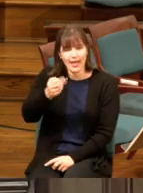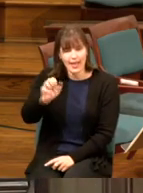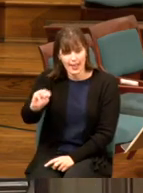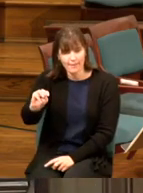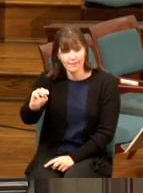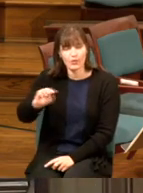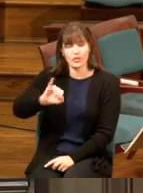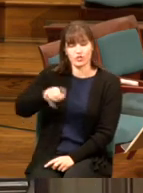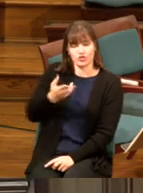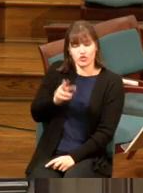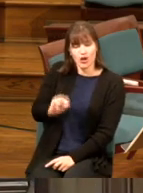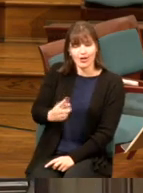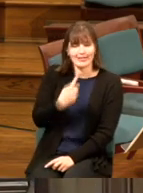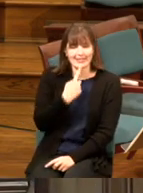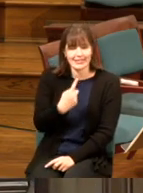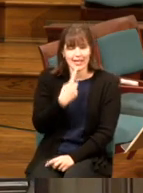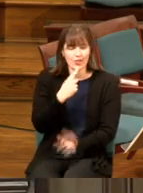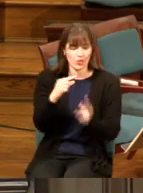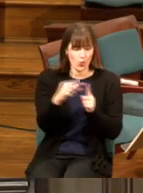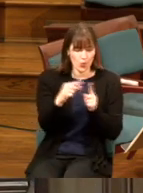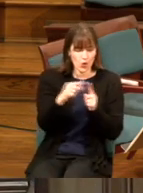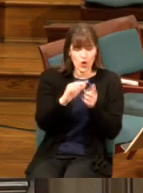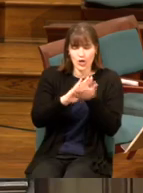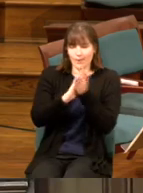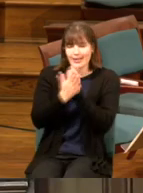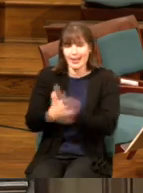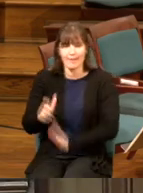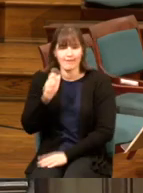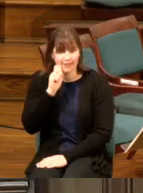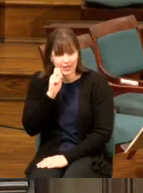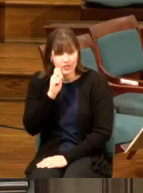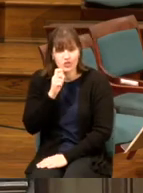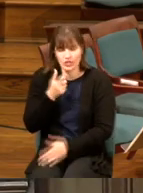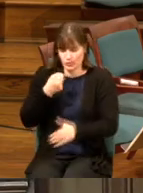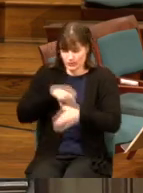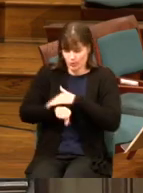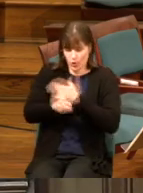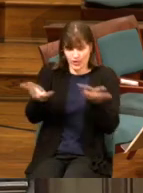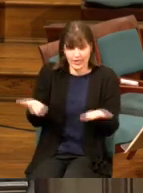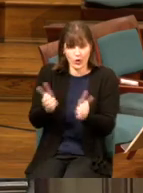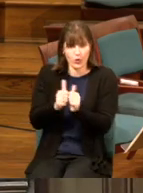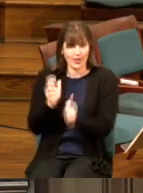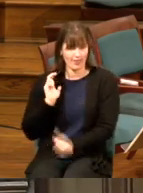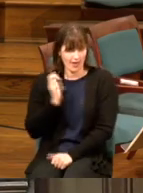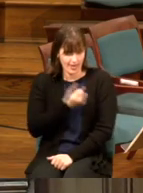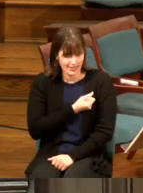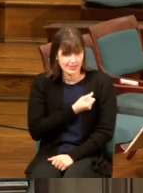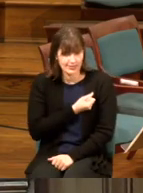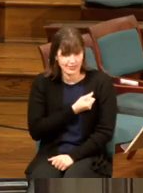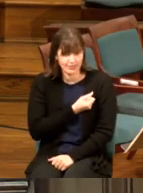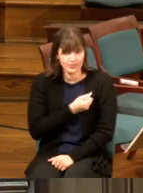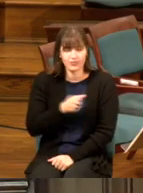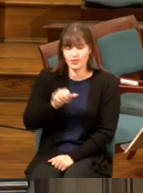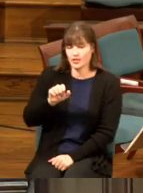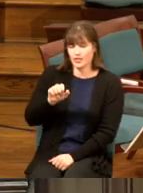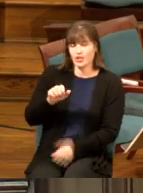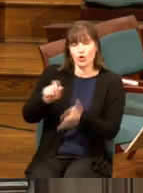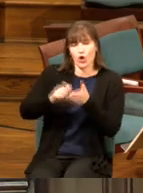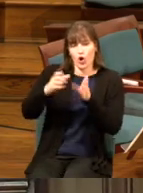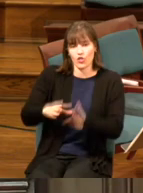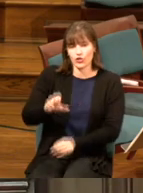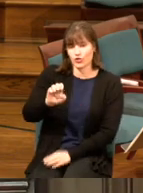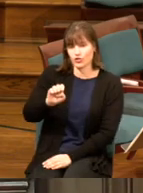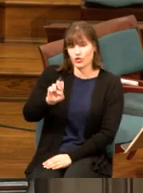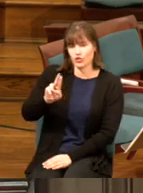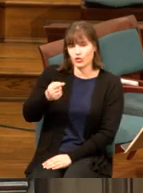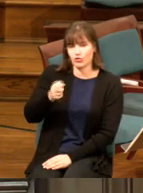became flesh and dwelt among us. Eugene Peterson in the Message translation takes